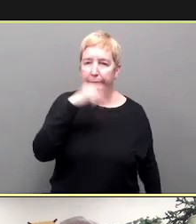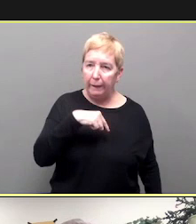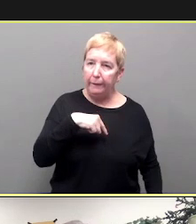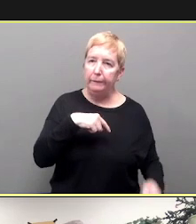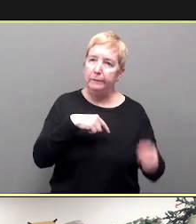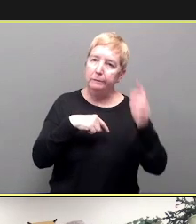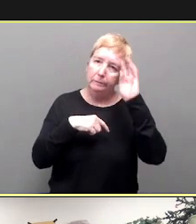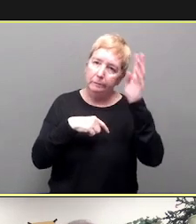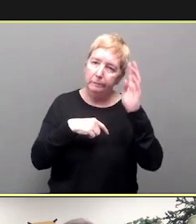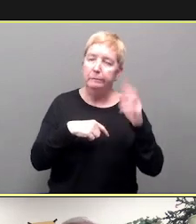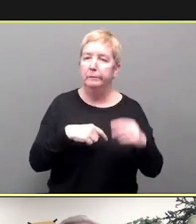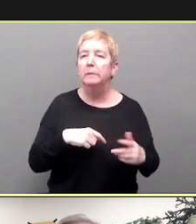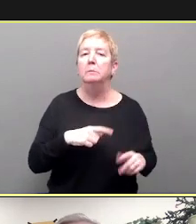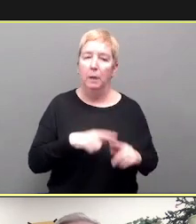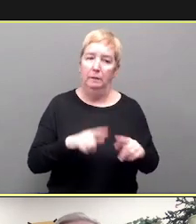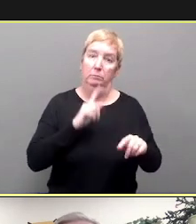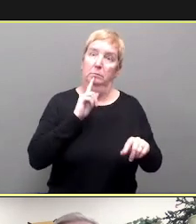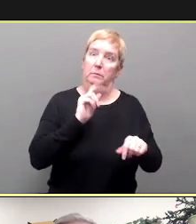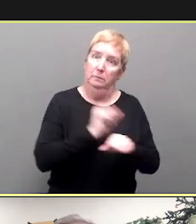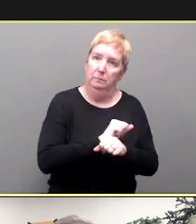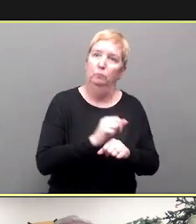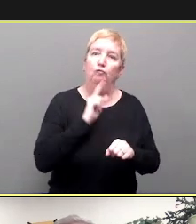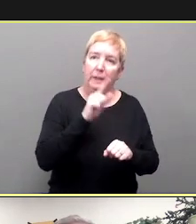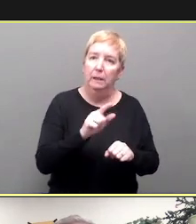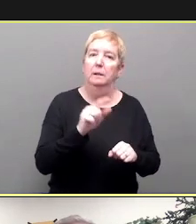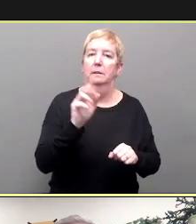knockoffs, really are effective. And